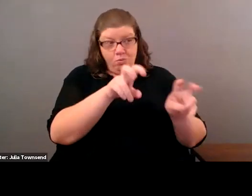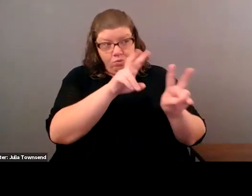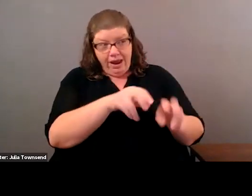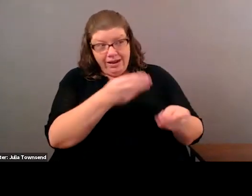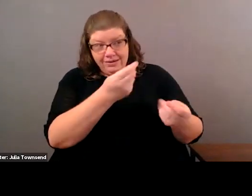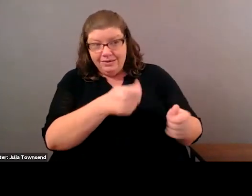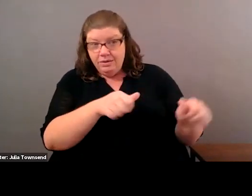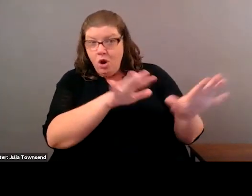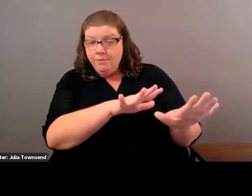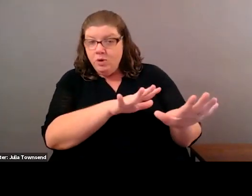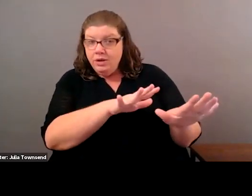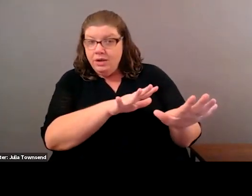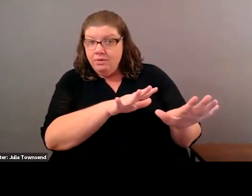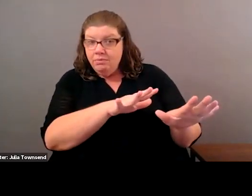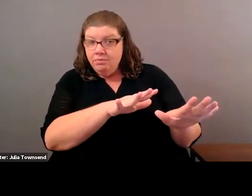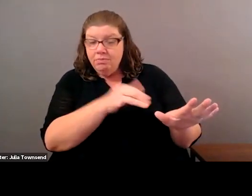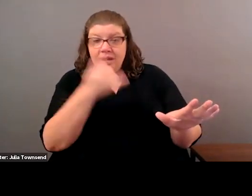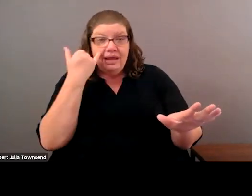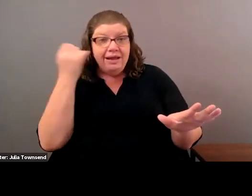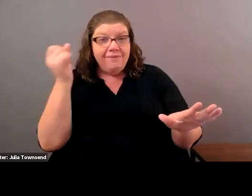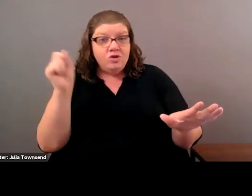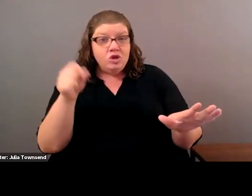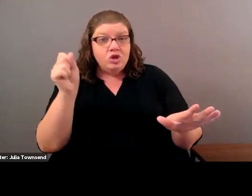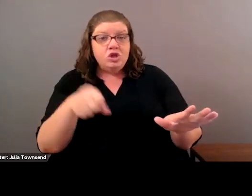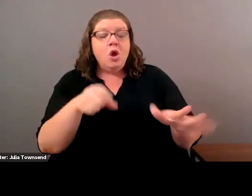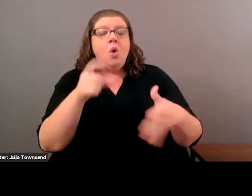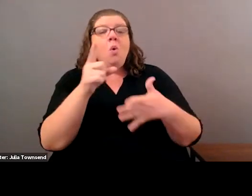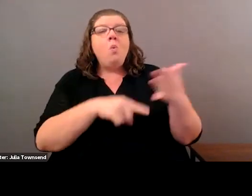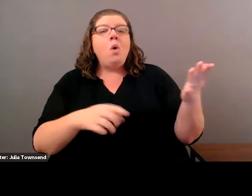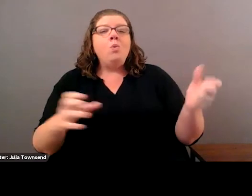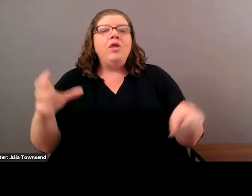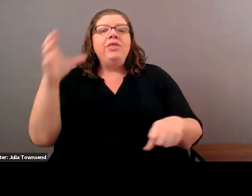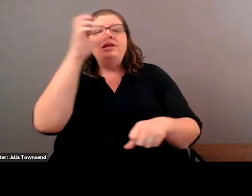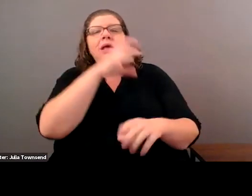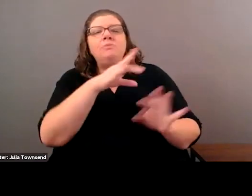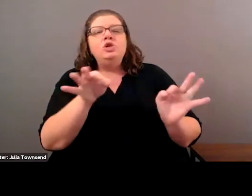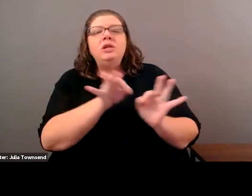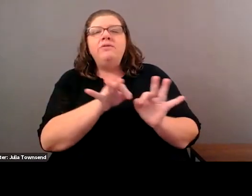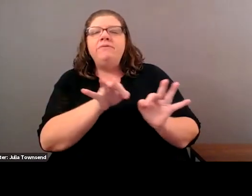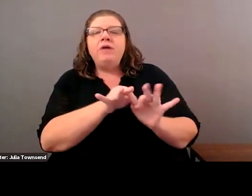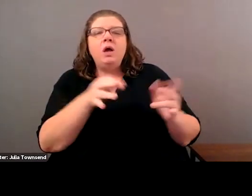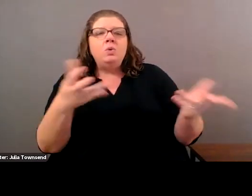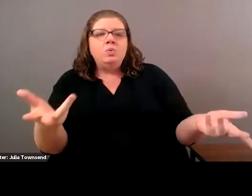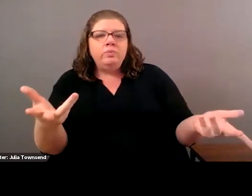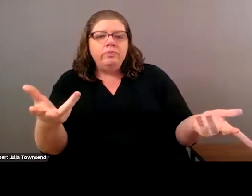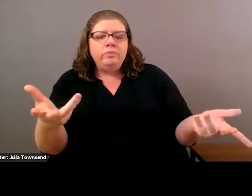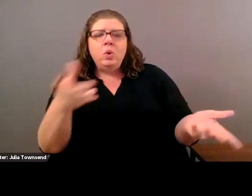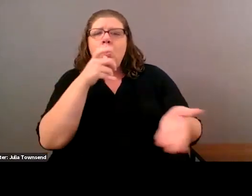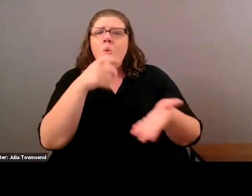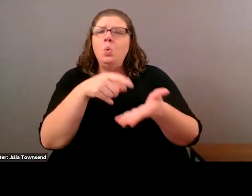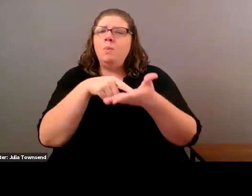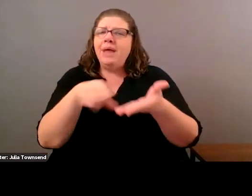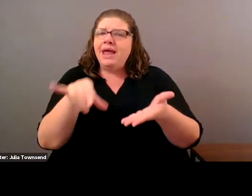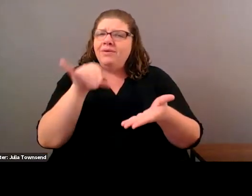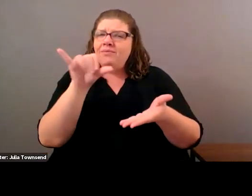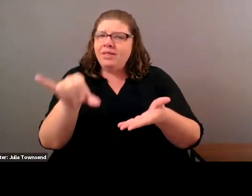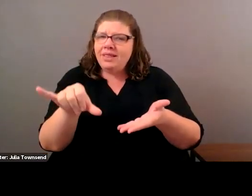property? If so, what were the assumptions in the appraisal? Who paid for the